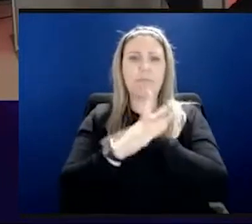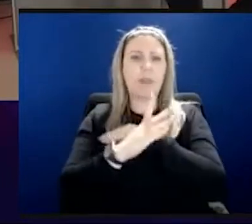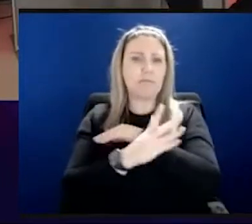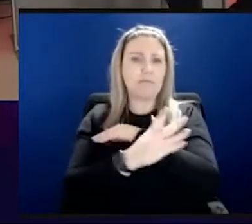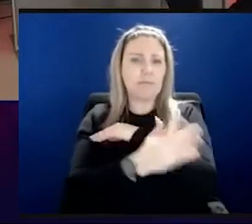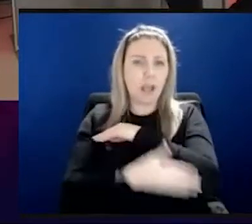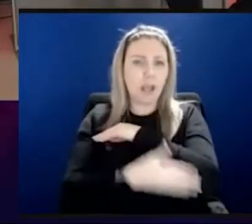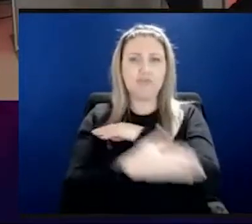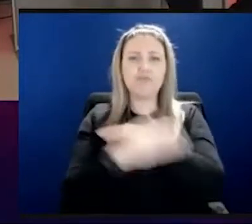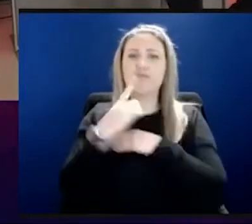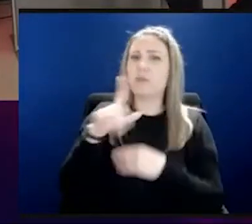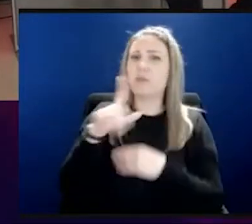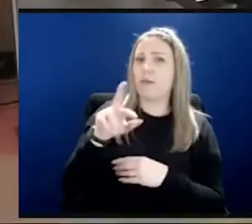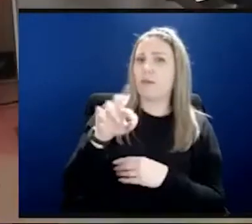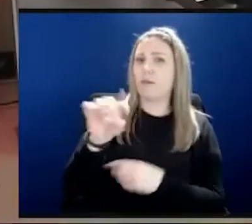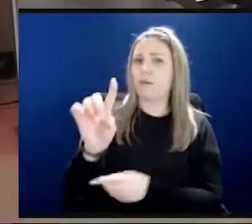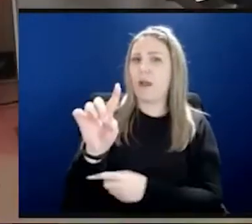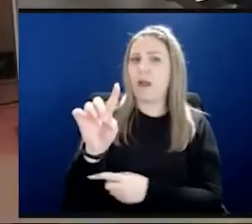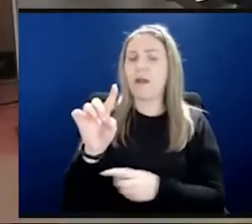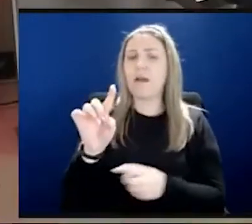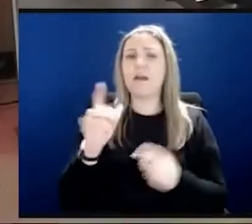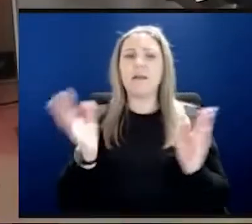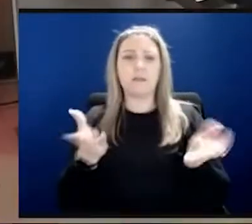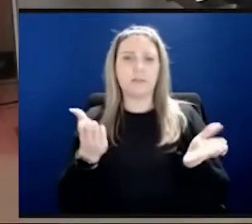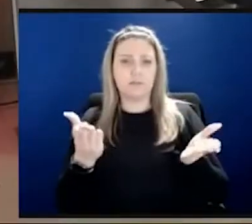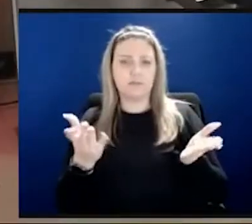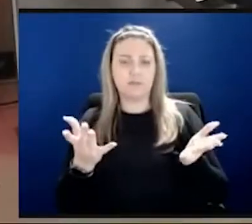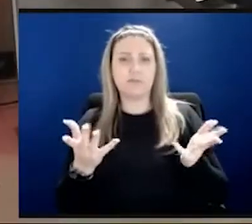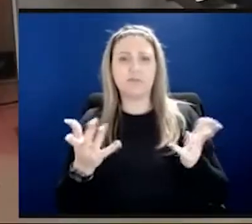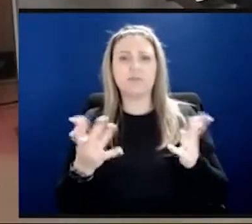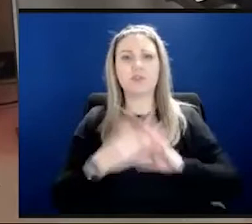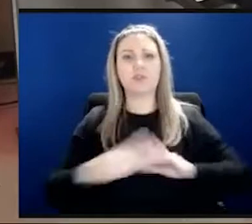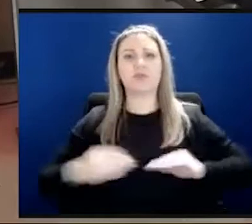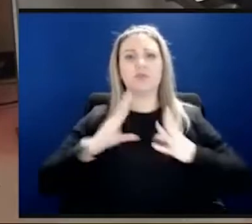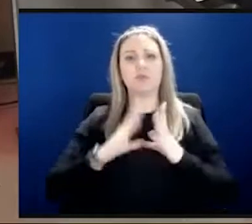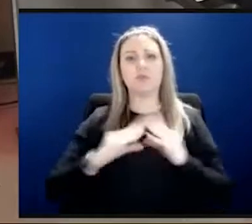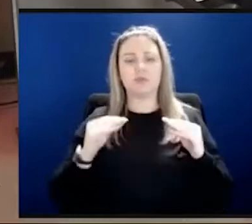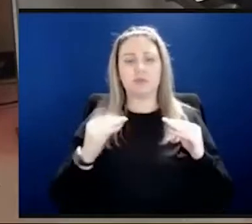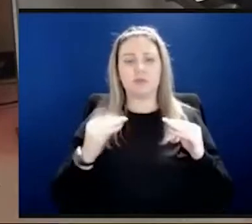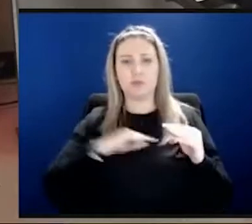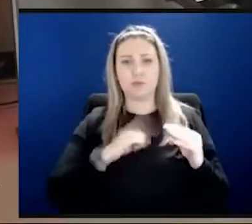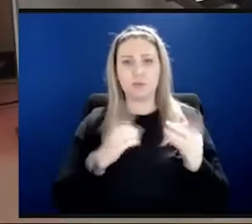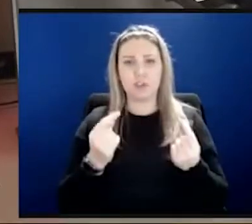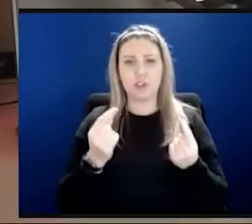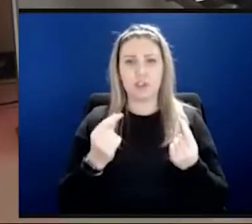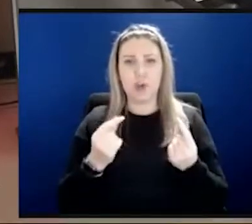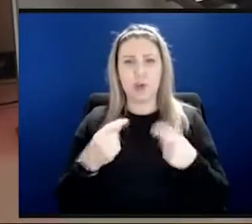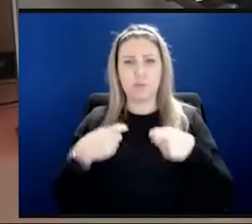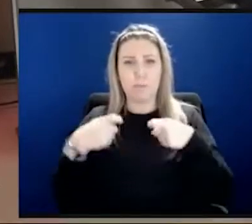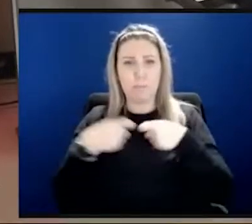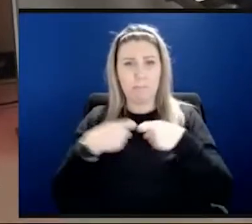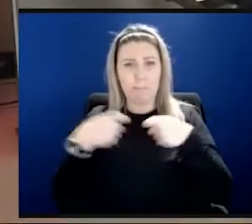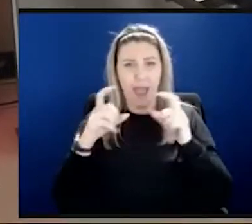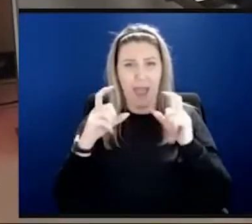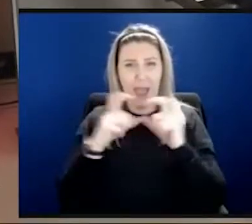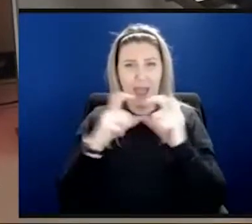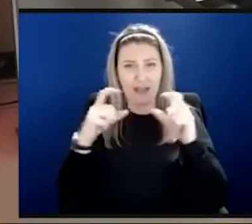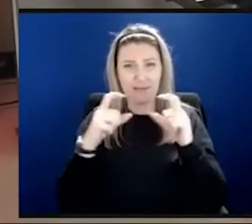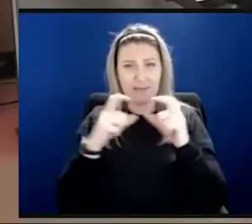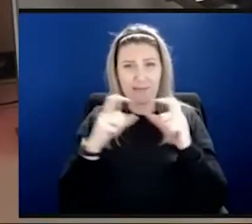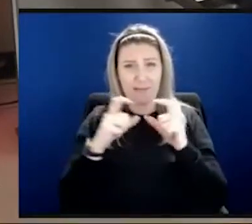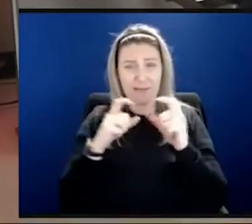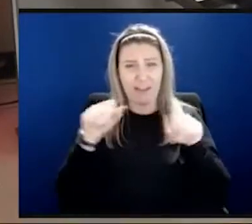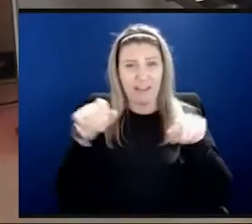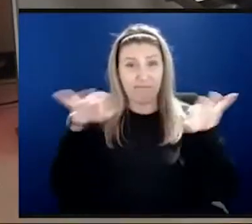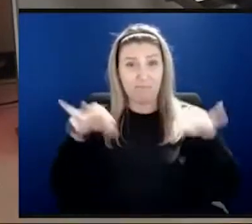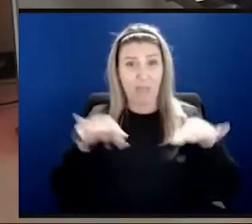to you ahead of this story that we're doing. There's a magnet in there, right? Yes. Can you explain how that works to